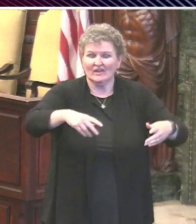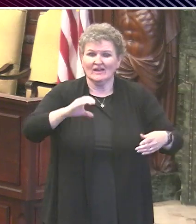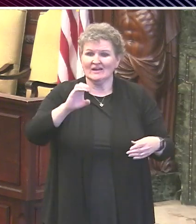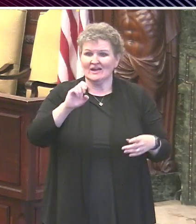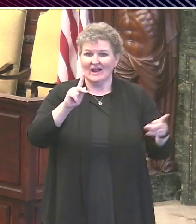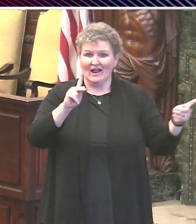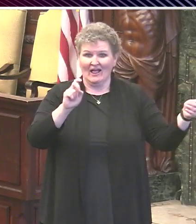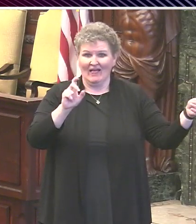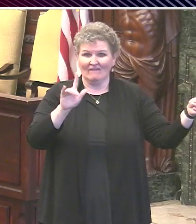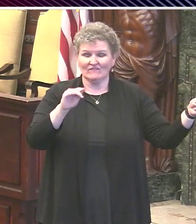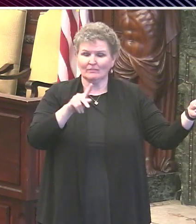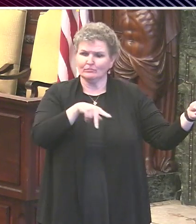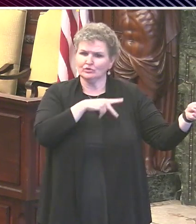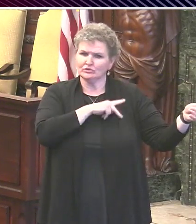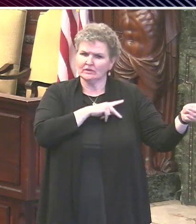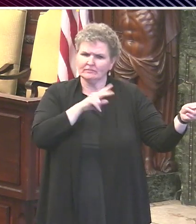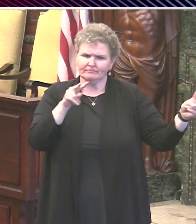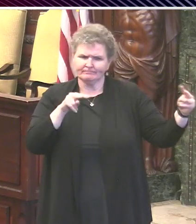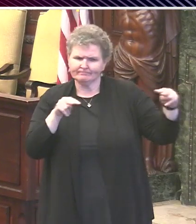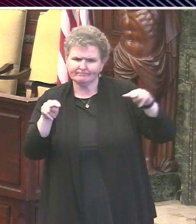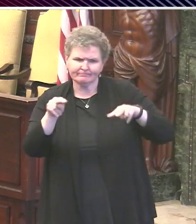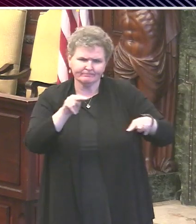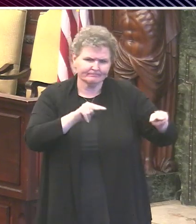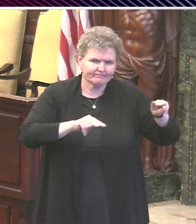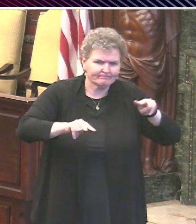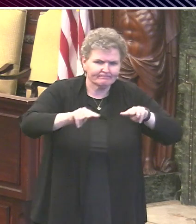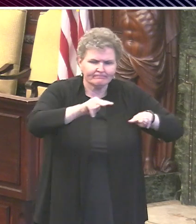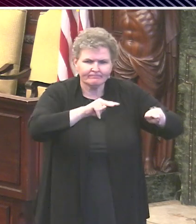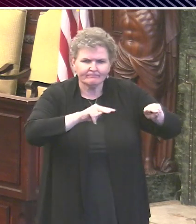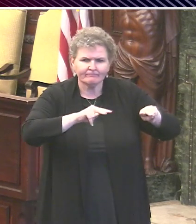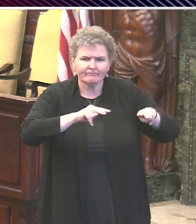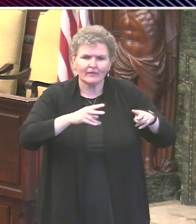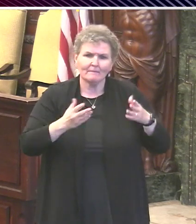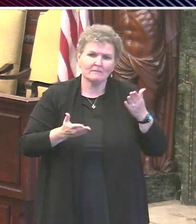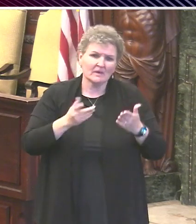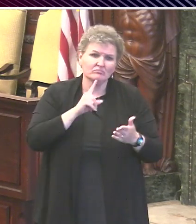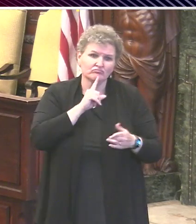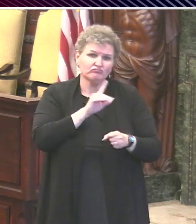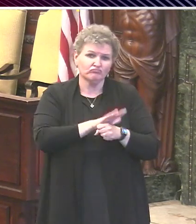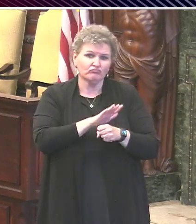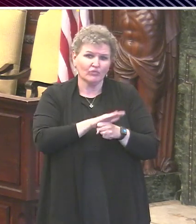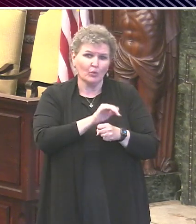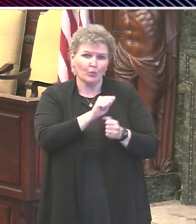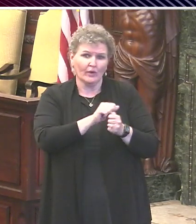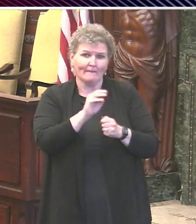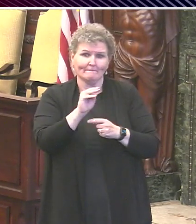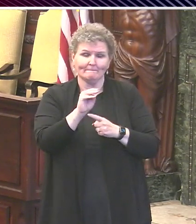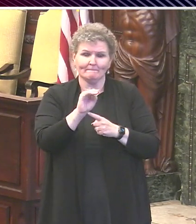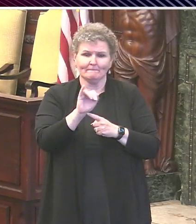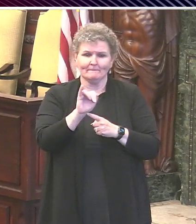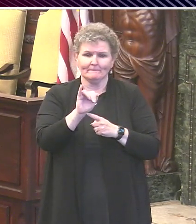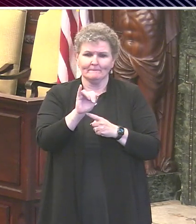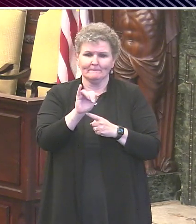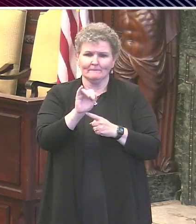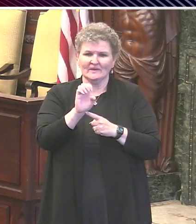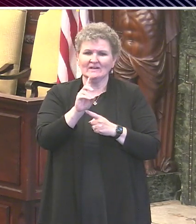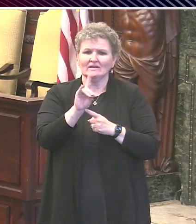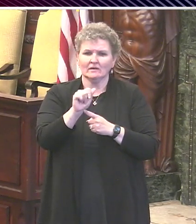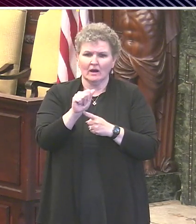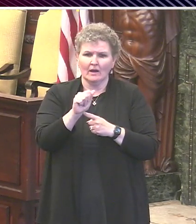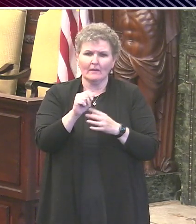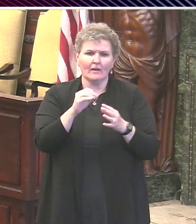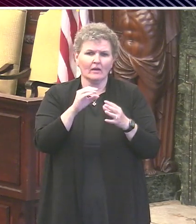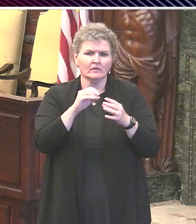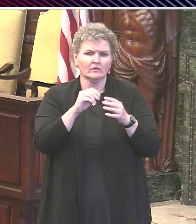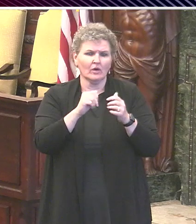believe that, I'm not sure if the council president has been confirmed or not, but maybe he'd be involved in having a face-to-face personal conversation with these